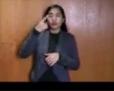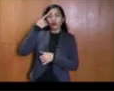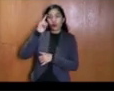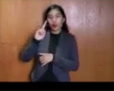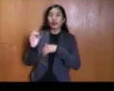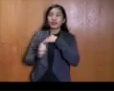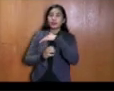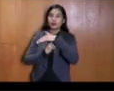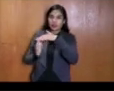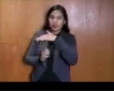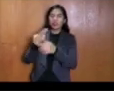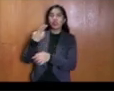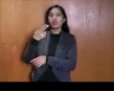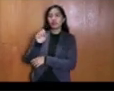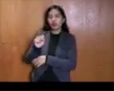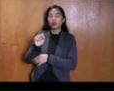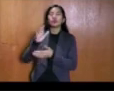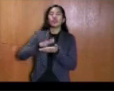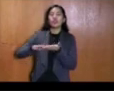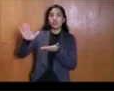higher education, given the